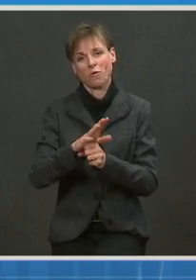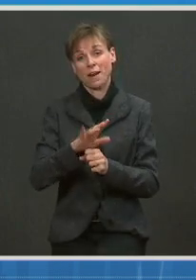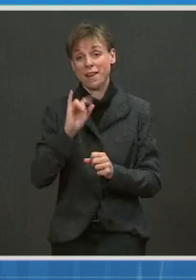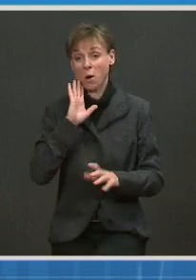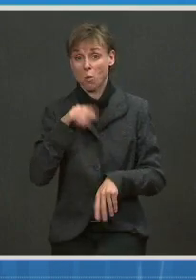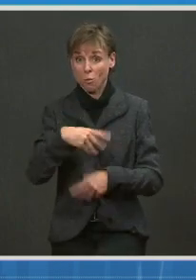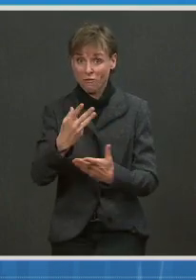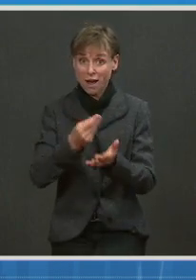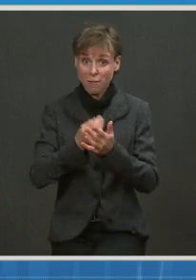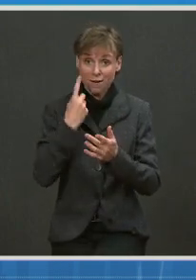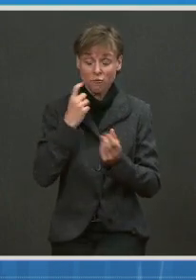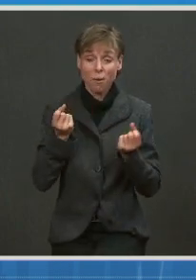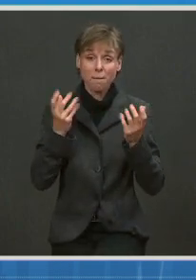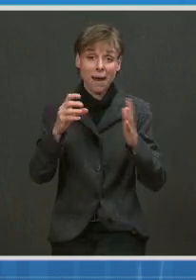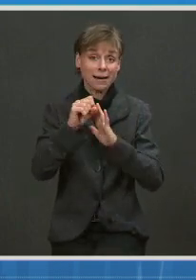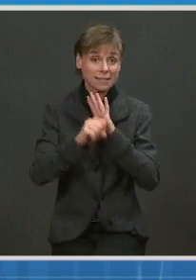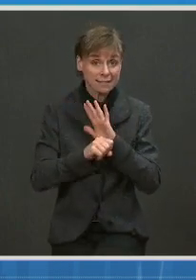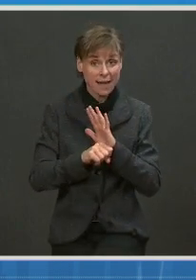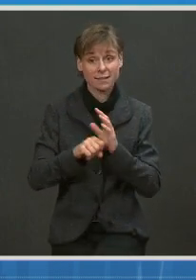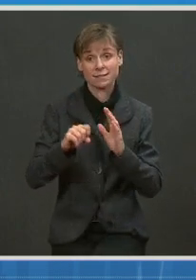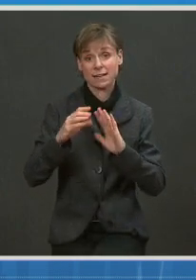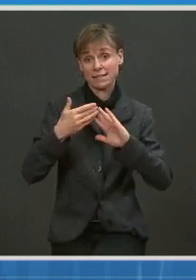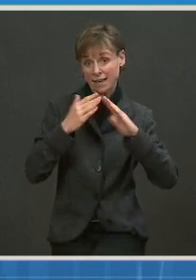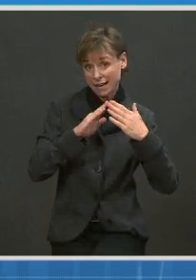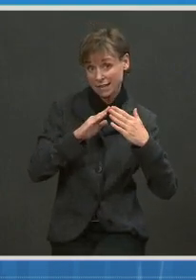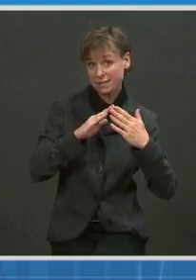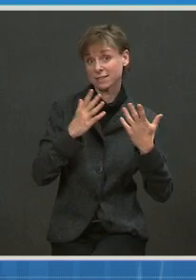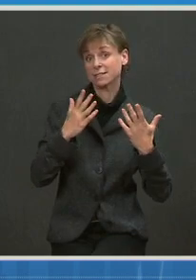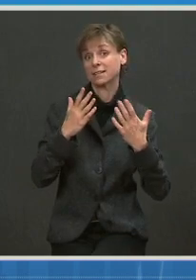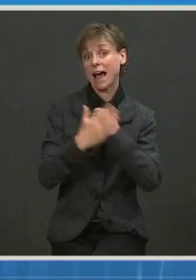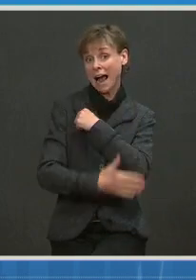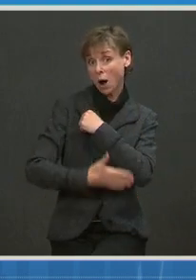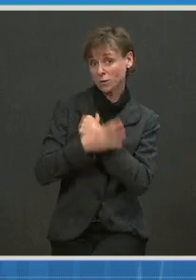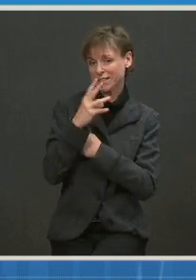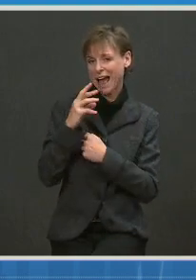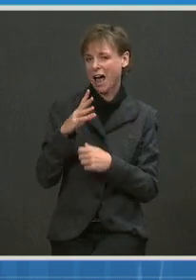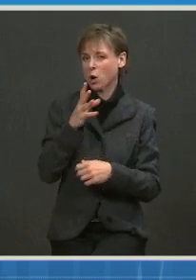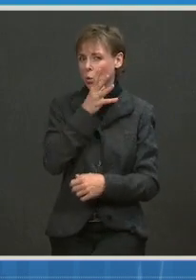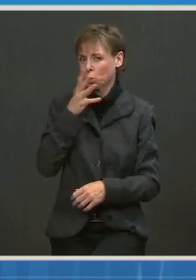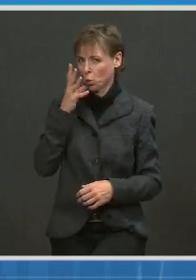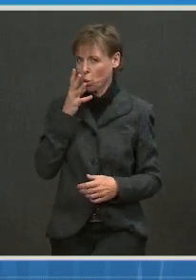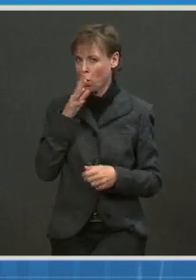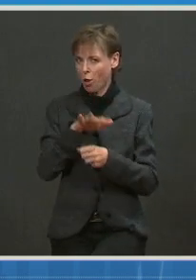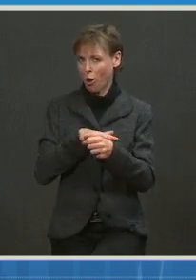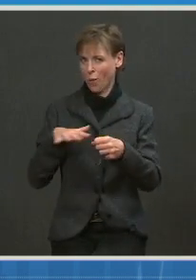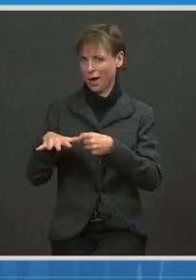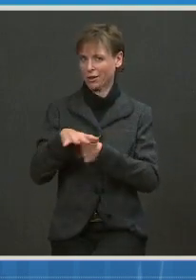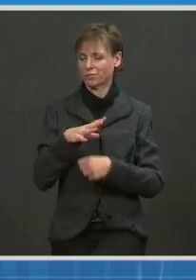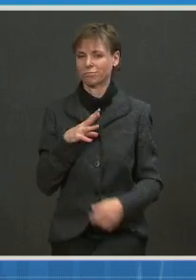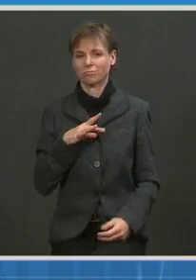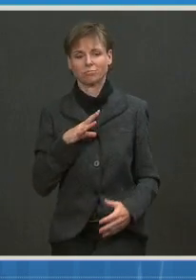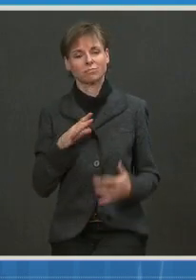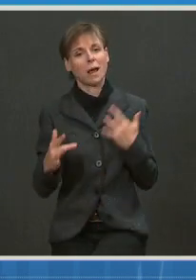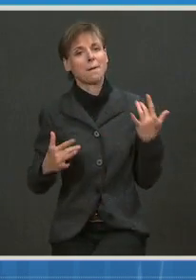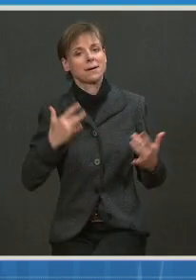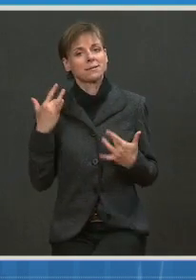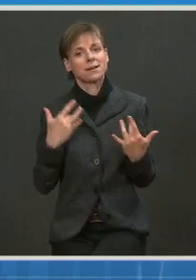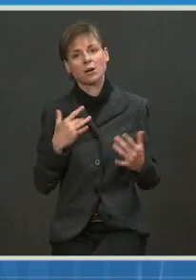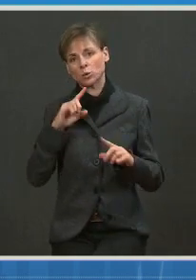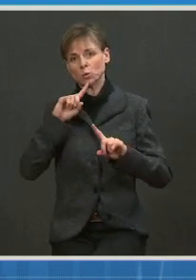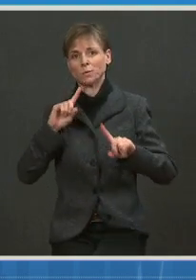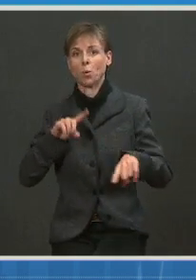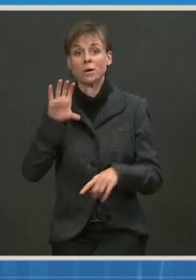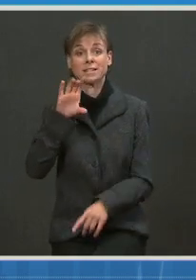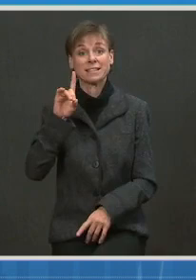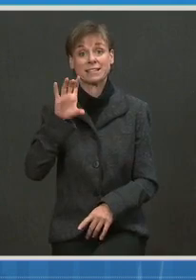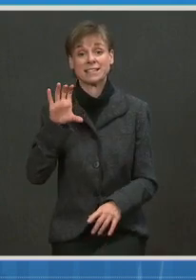to states, cities, counties, and rural locations. I'm so excited to report that this funding represents CDC's